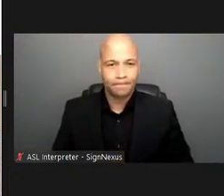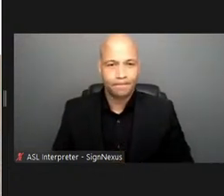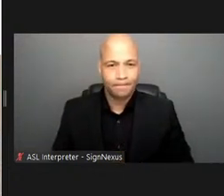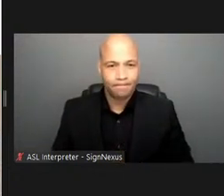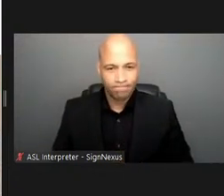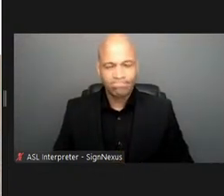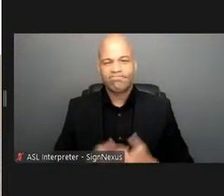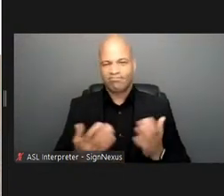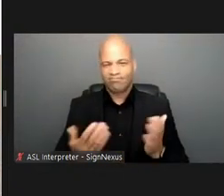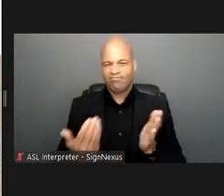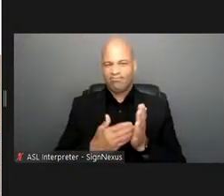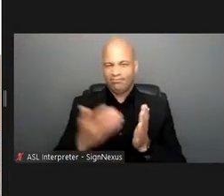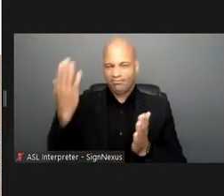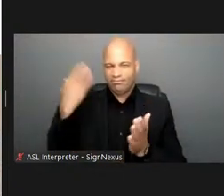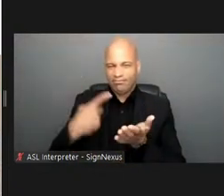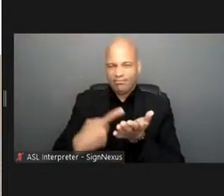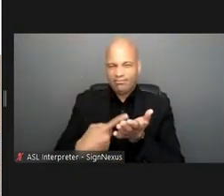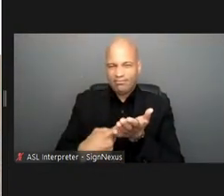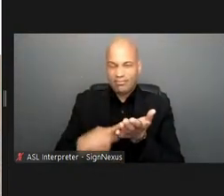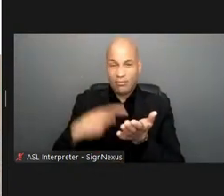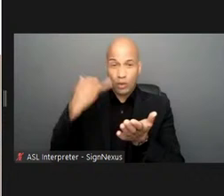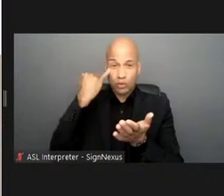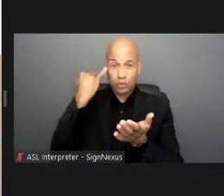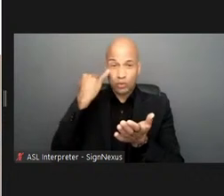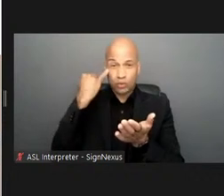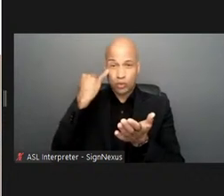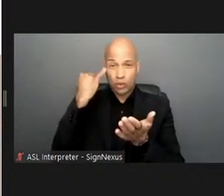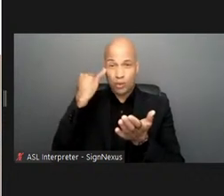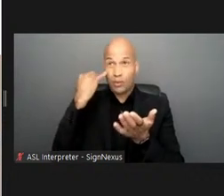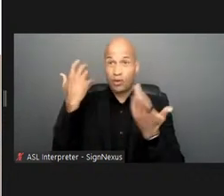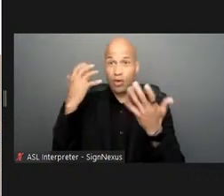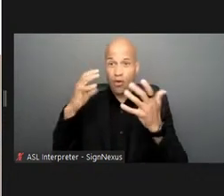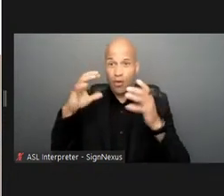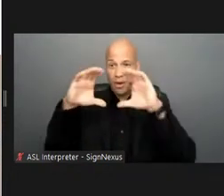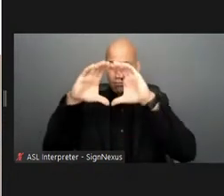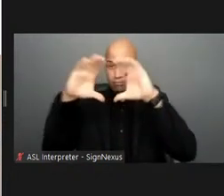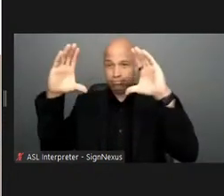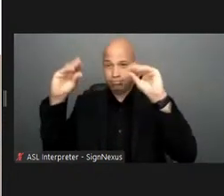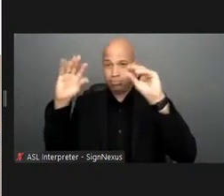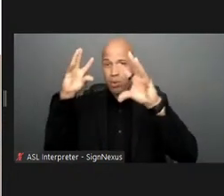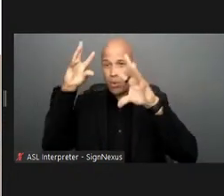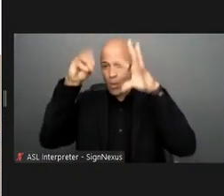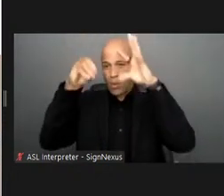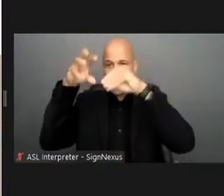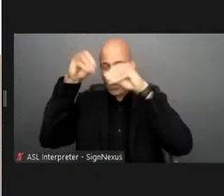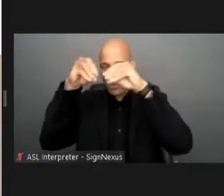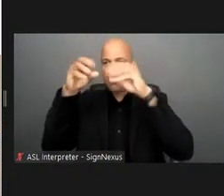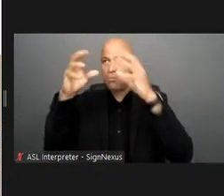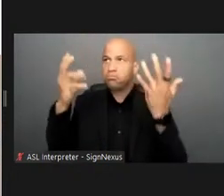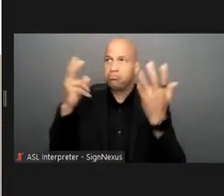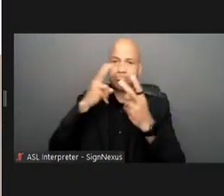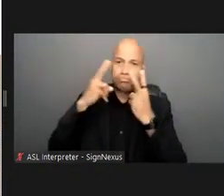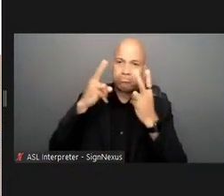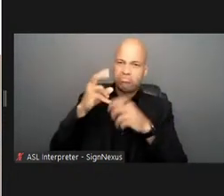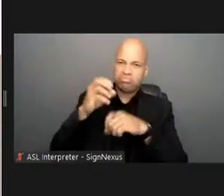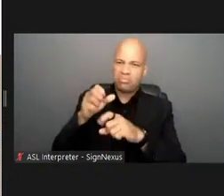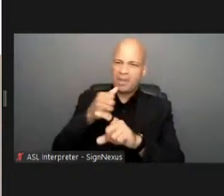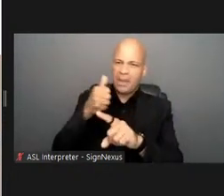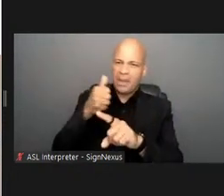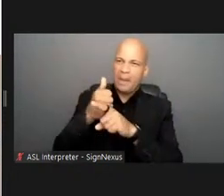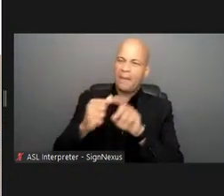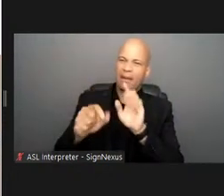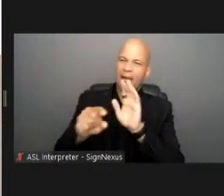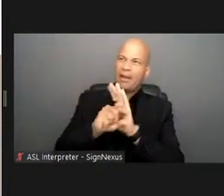again as noted earlier the trolling equipment is clustered into those single enclosures to reduce visual impact and cameras would use